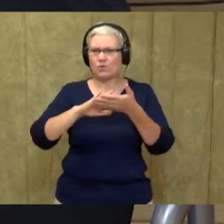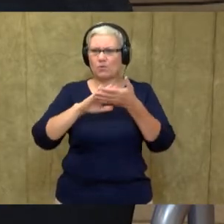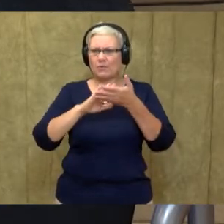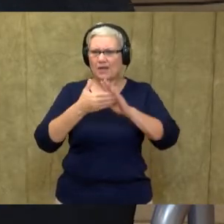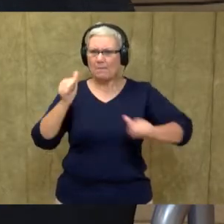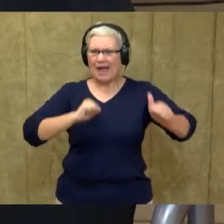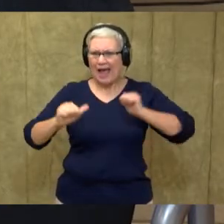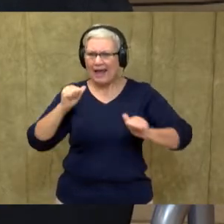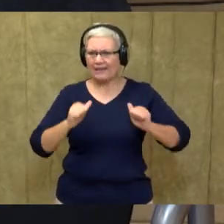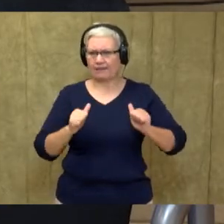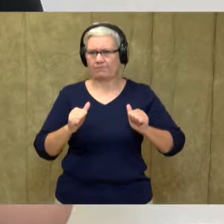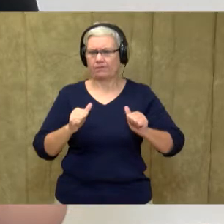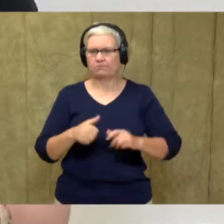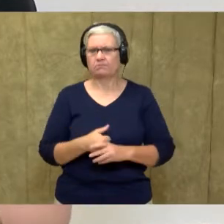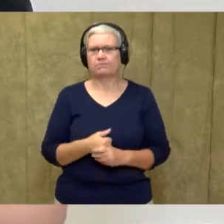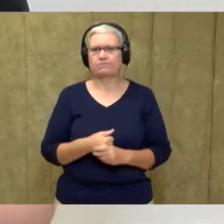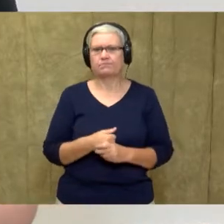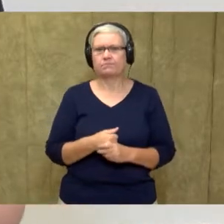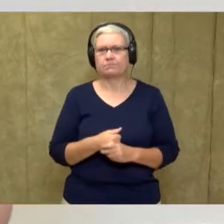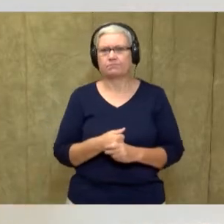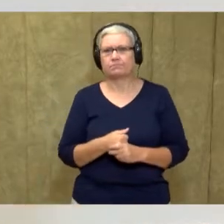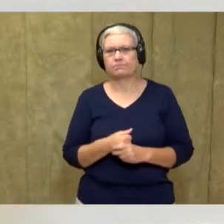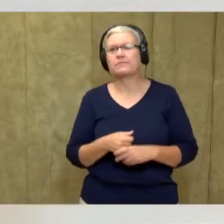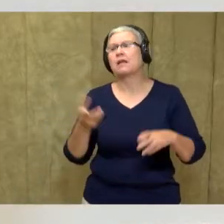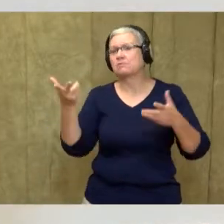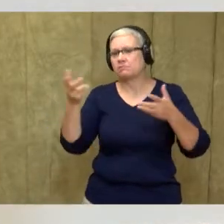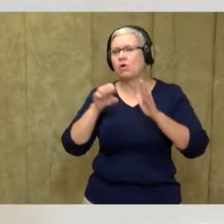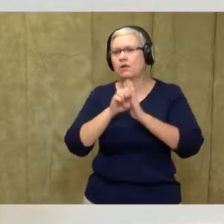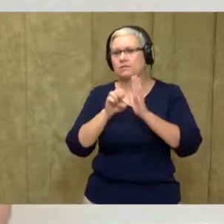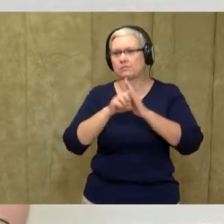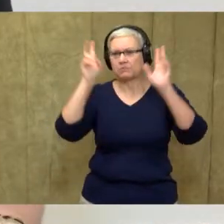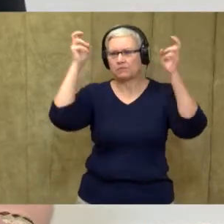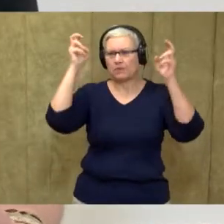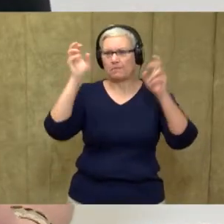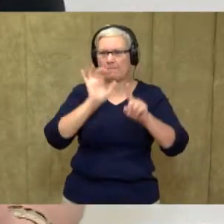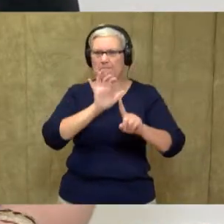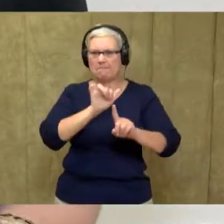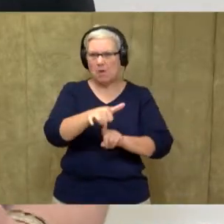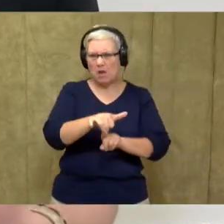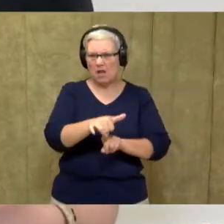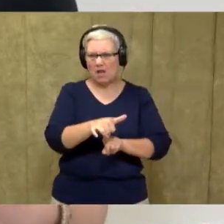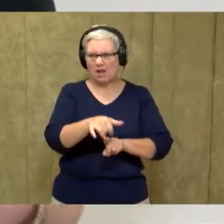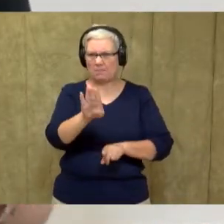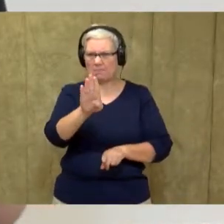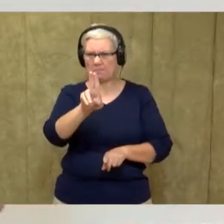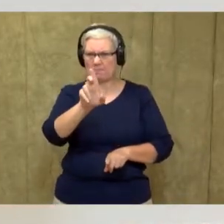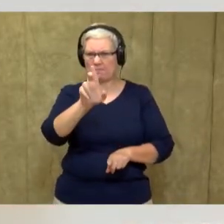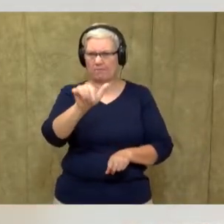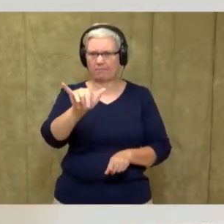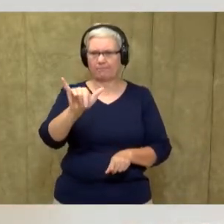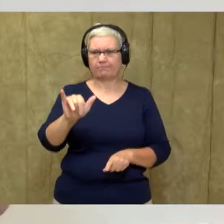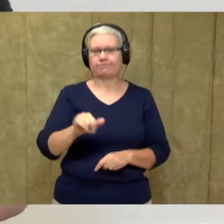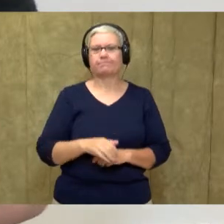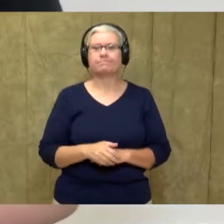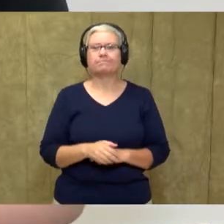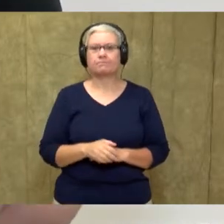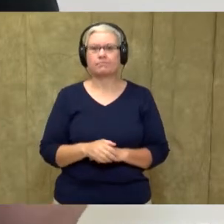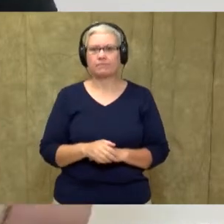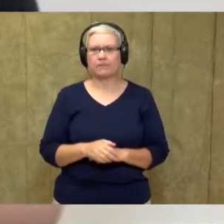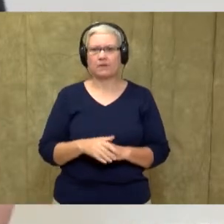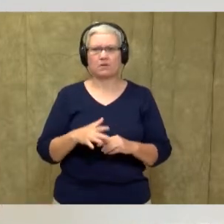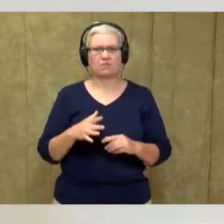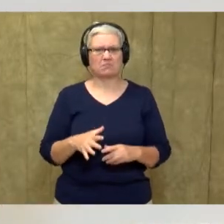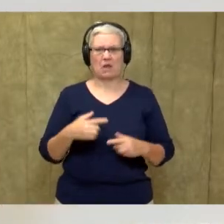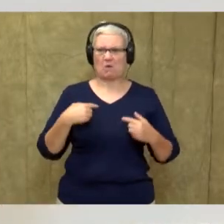on what is written. For example, we have topics like bullying, right? Now, how many people are going to go out there and say, oh yeah, I'm all